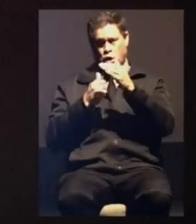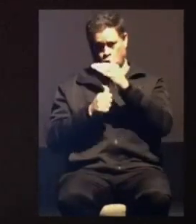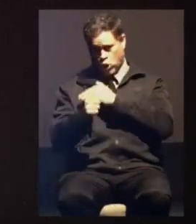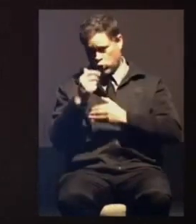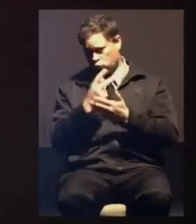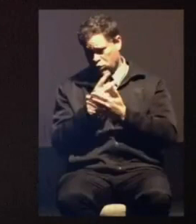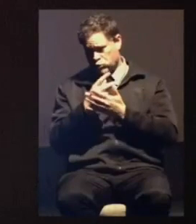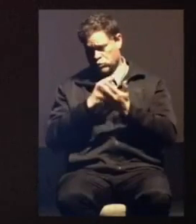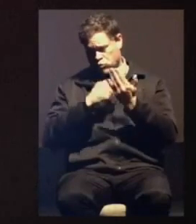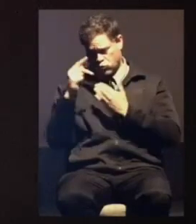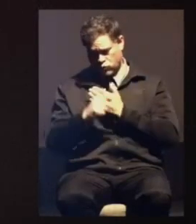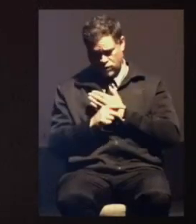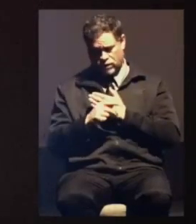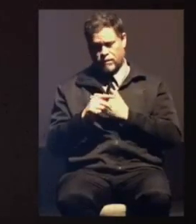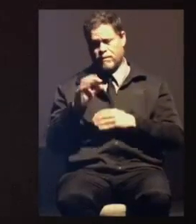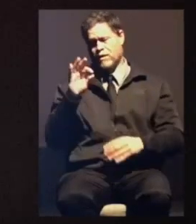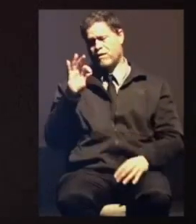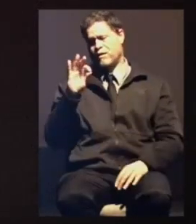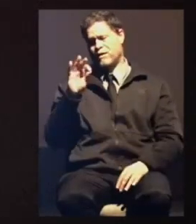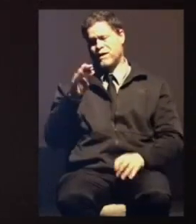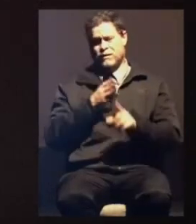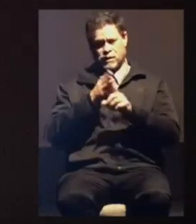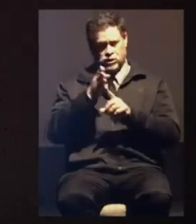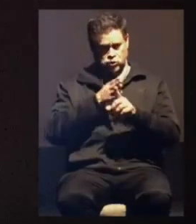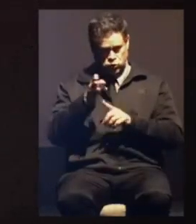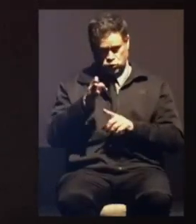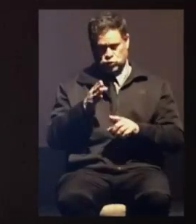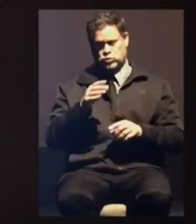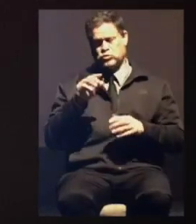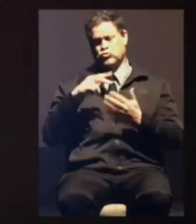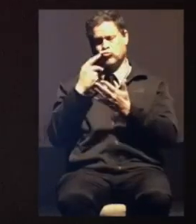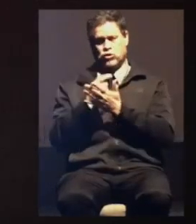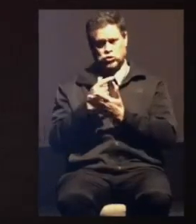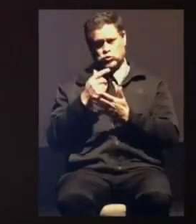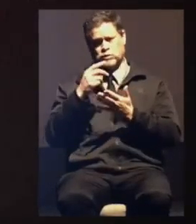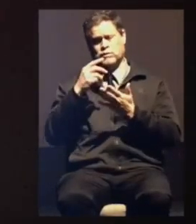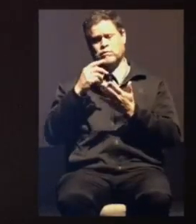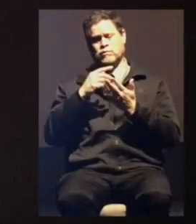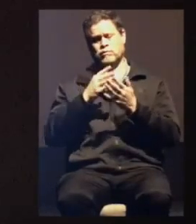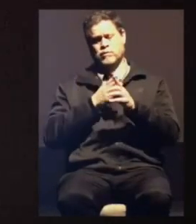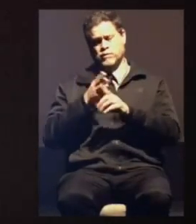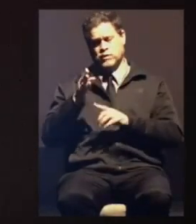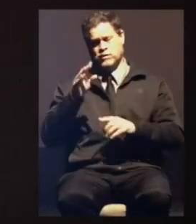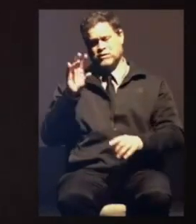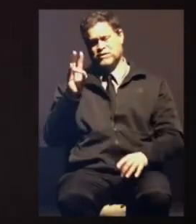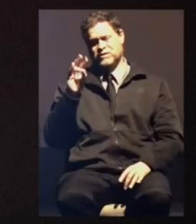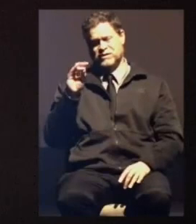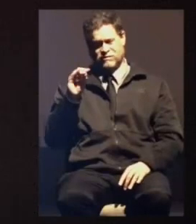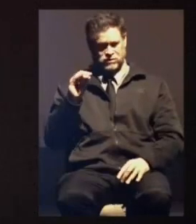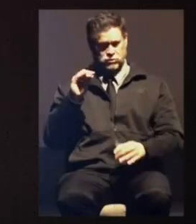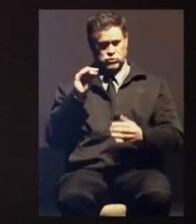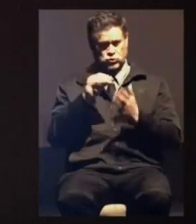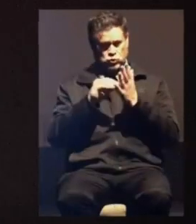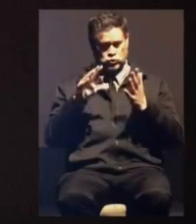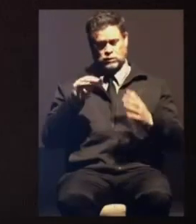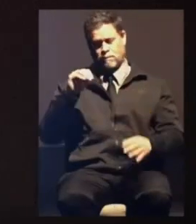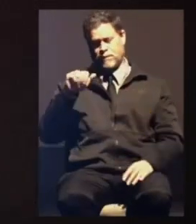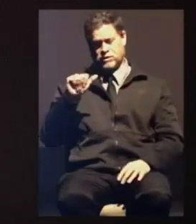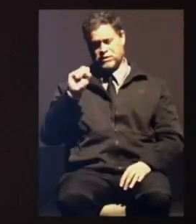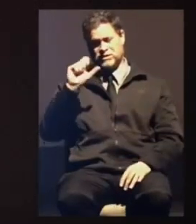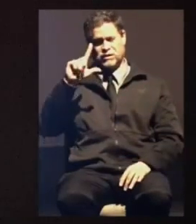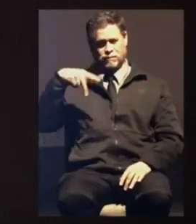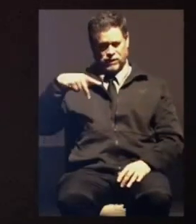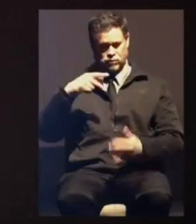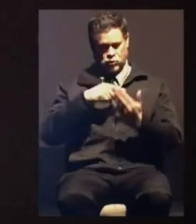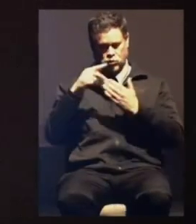undergraduate program of about 90 majors and a graduate program of 78 students right now. It's a master's SLP